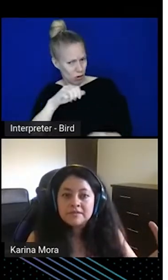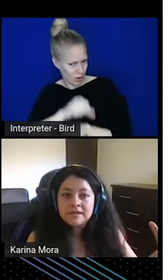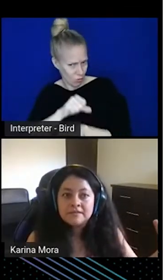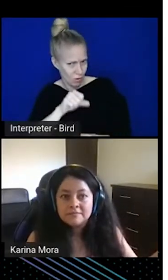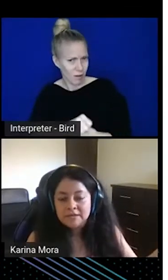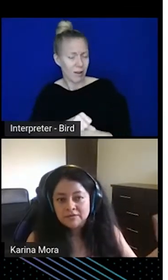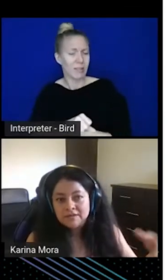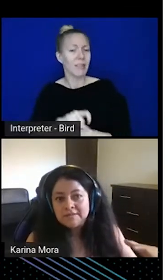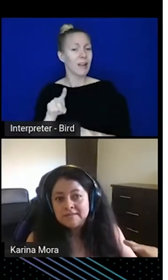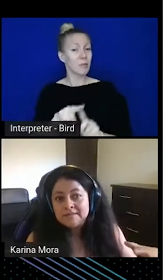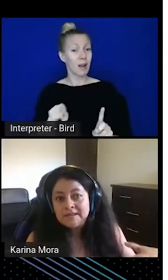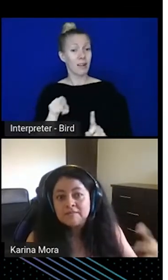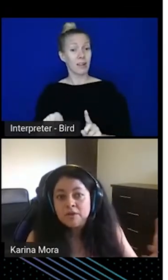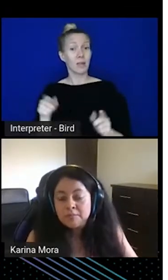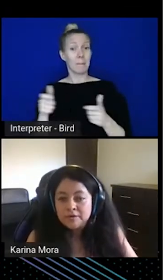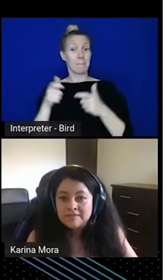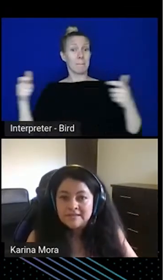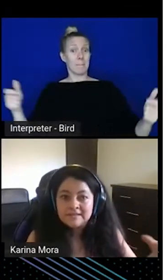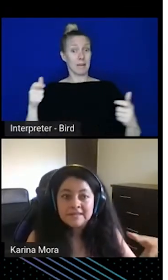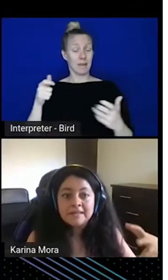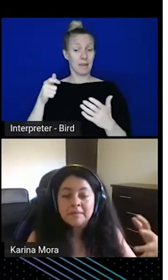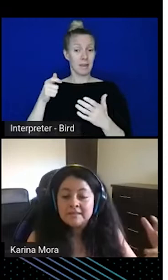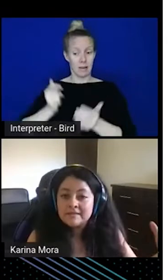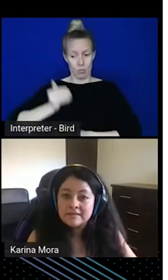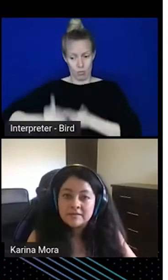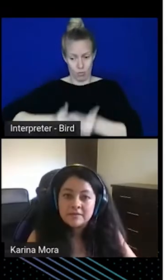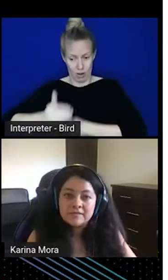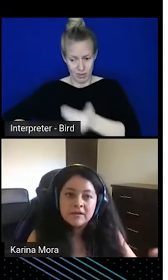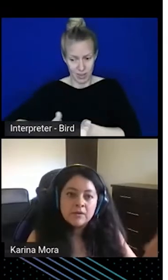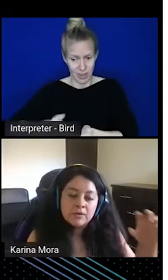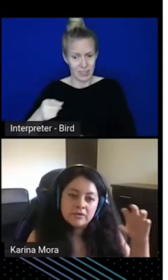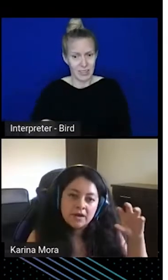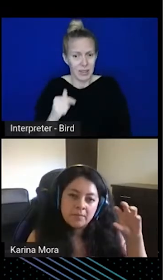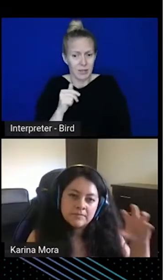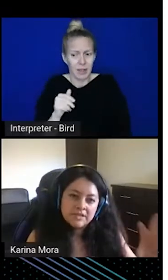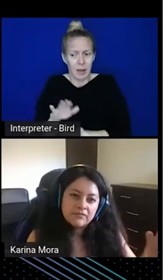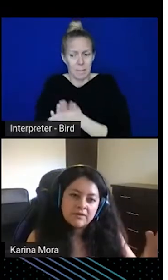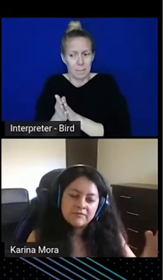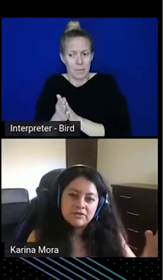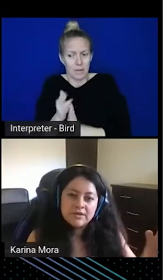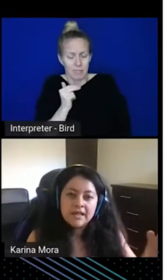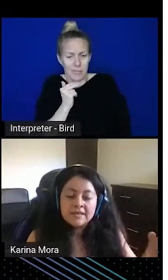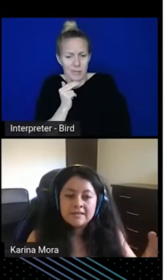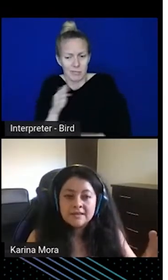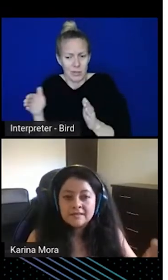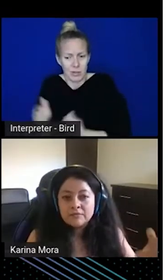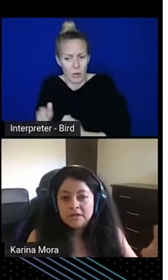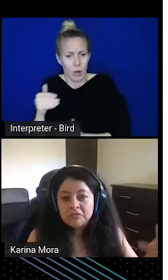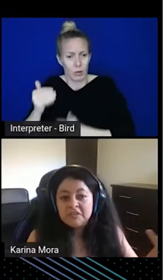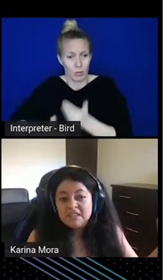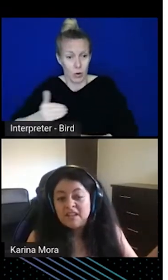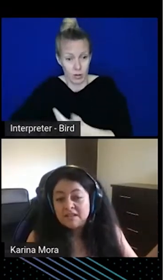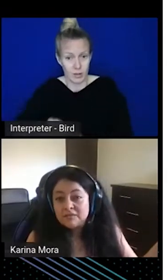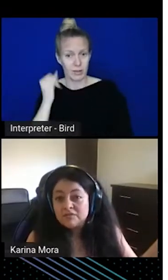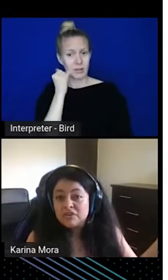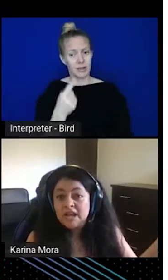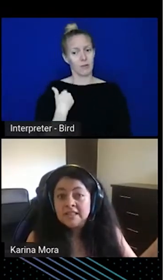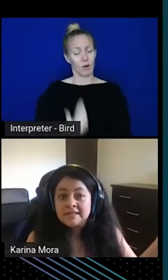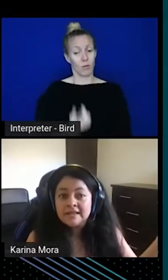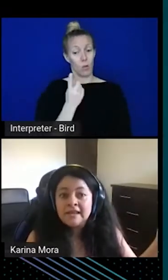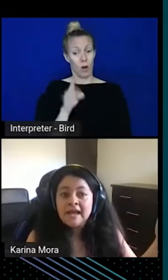big process. Microservice is a small process, an independent service, when you have just one functionality, and that way you scale